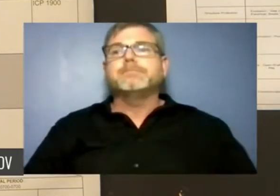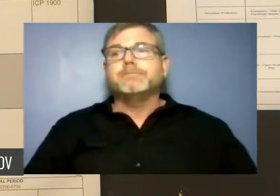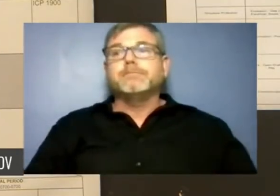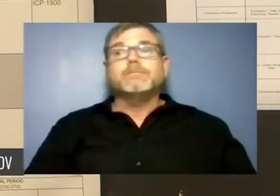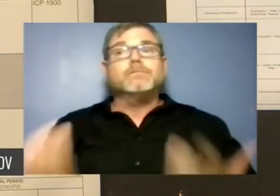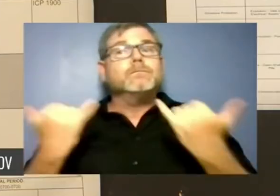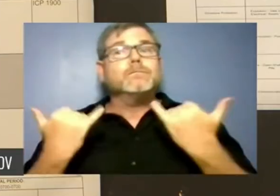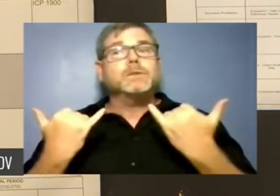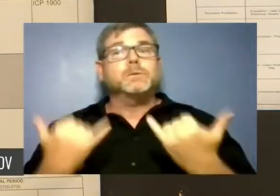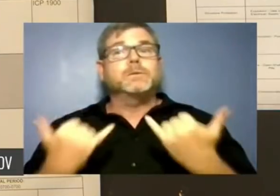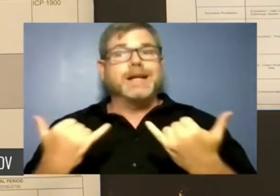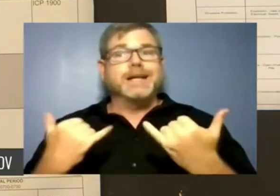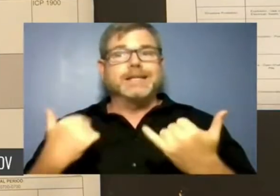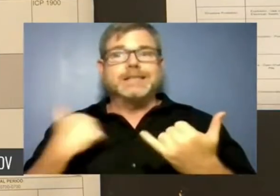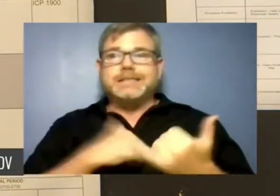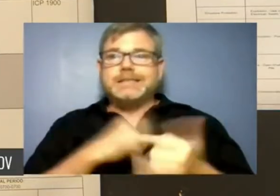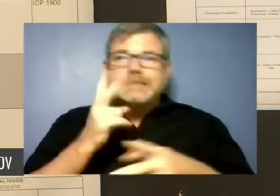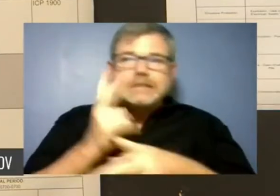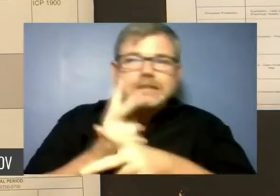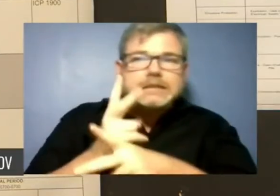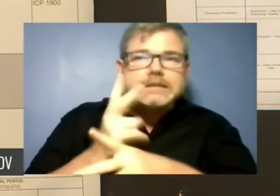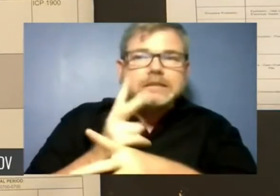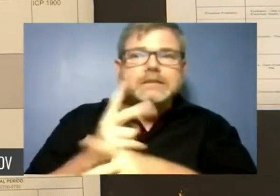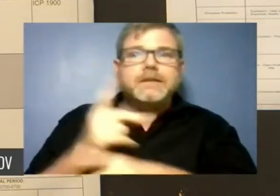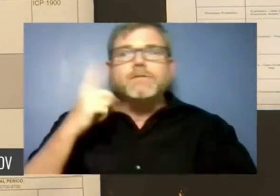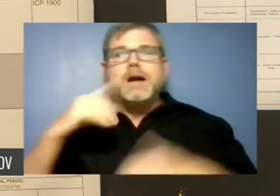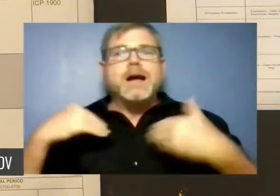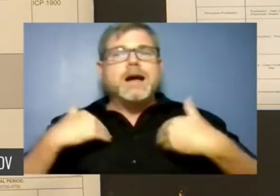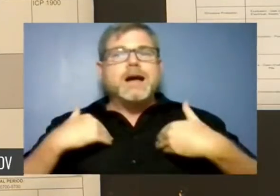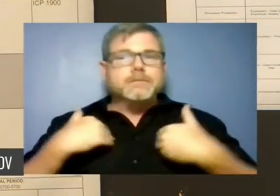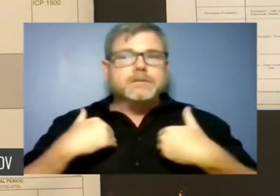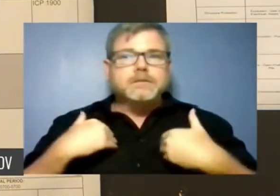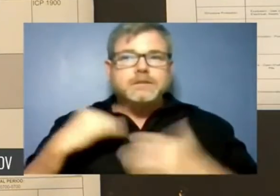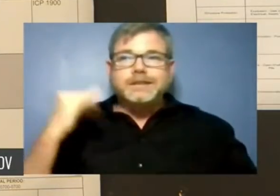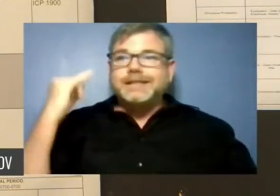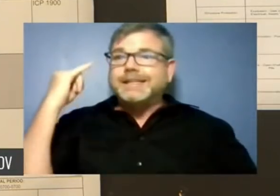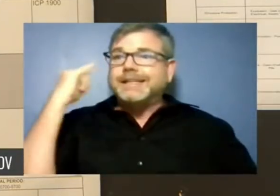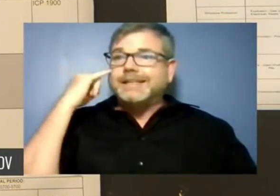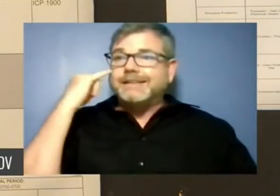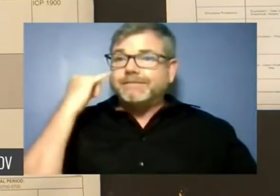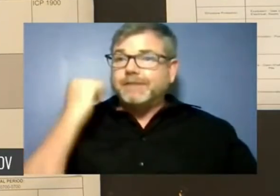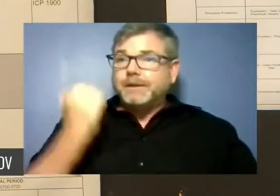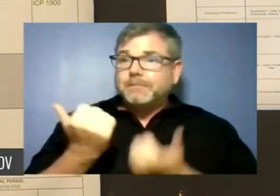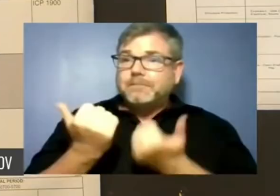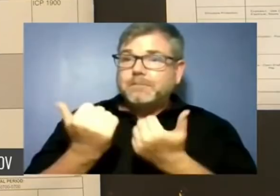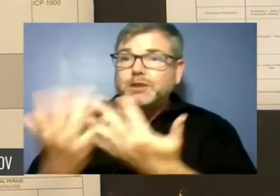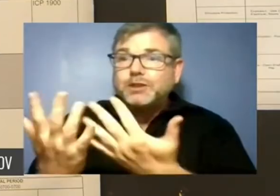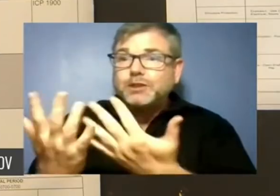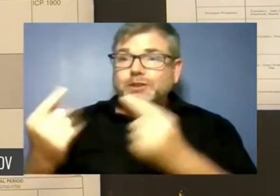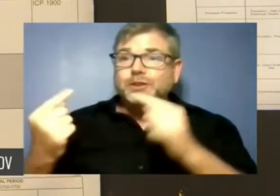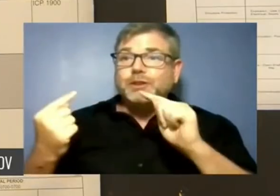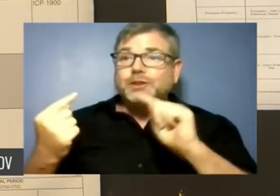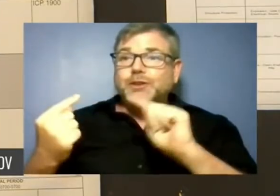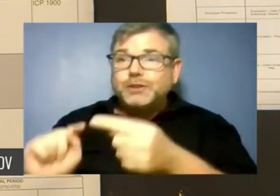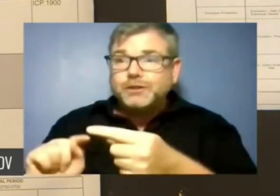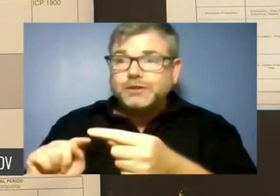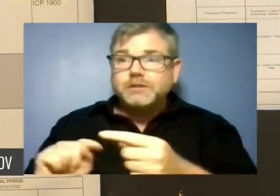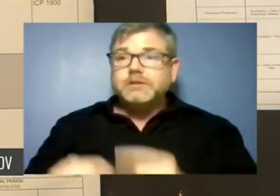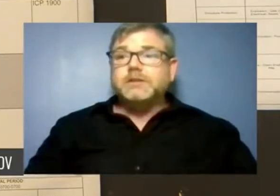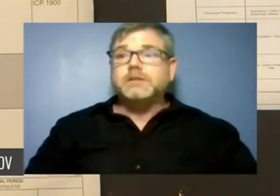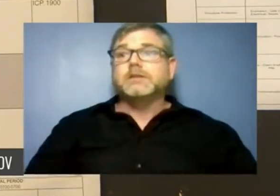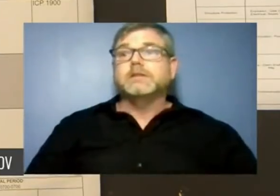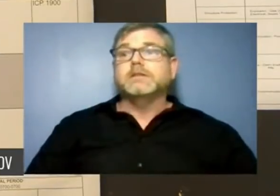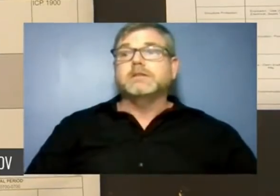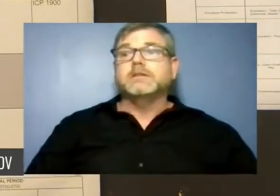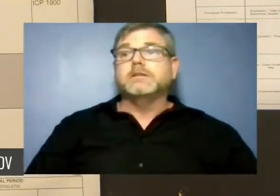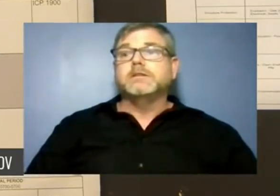animals free of cost. Their services include a mobile hospital, and I can't thank Yolo County enough for sending us